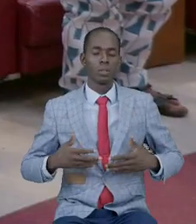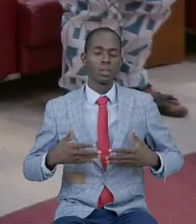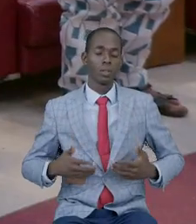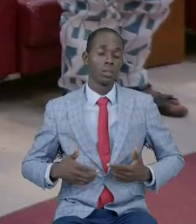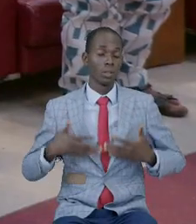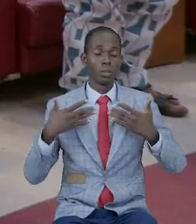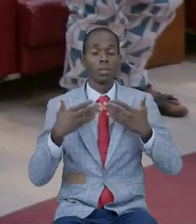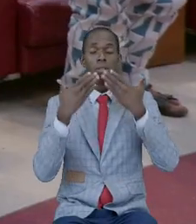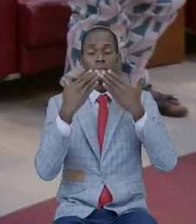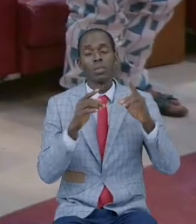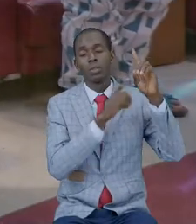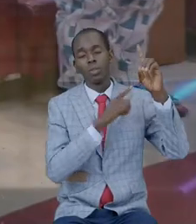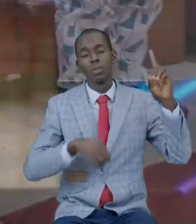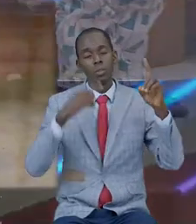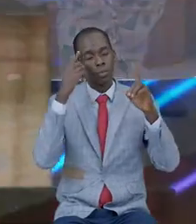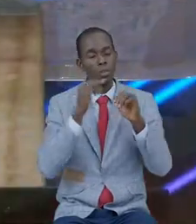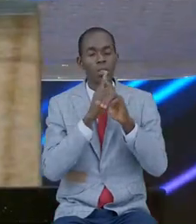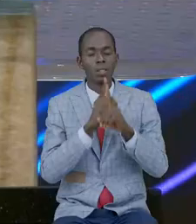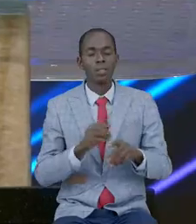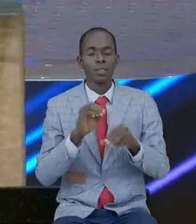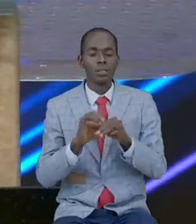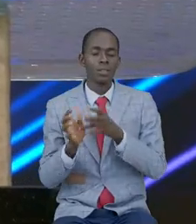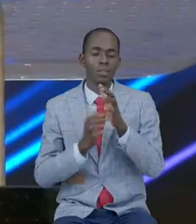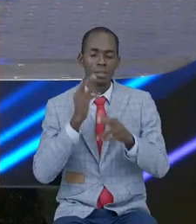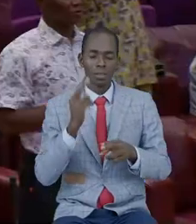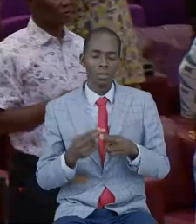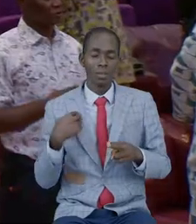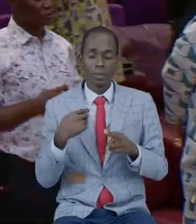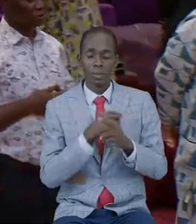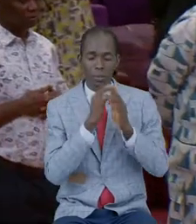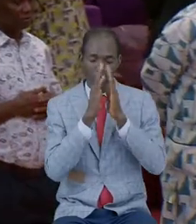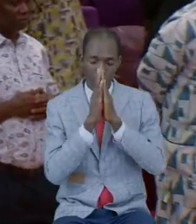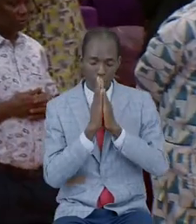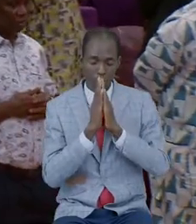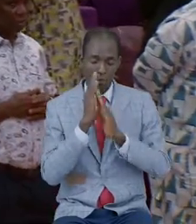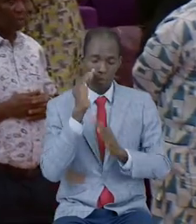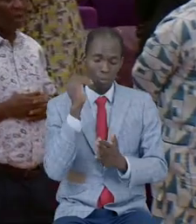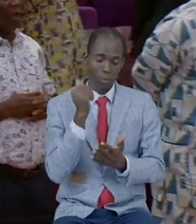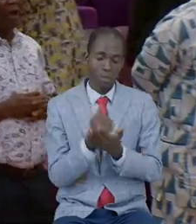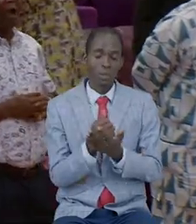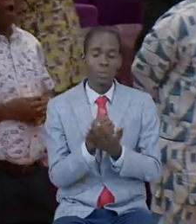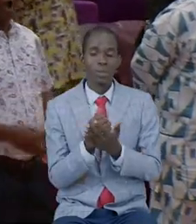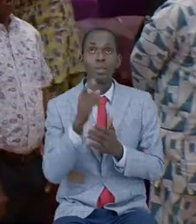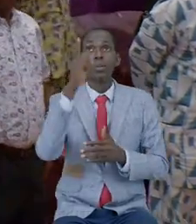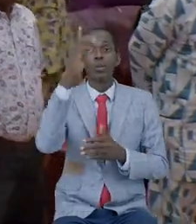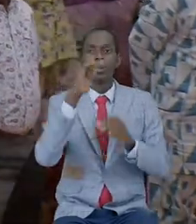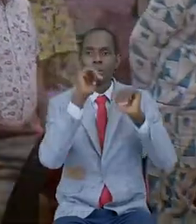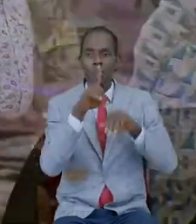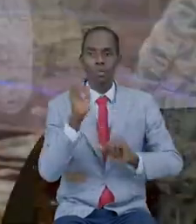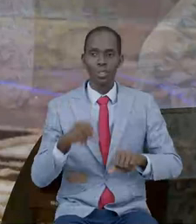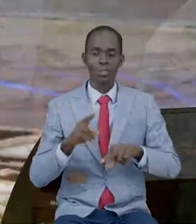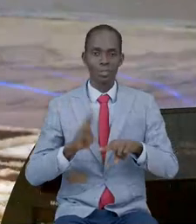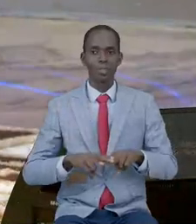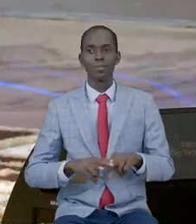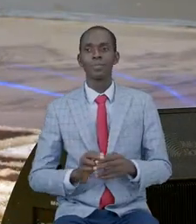lord for the answer in jesus name we pray god bless you you can sit